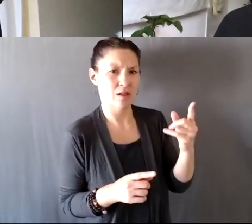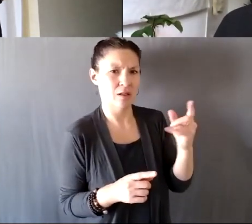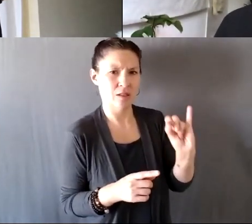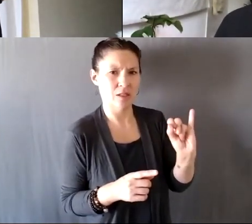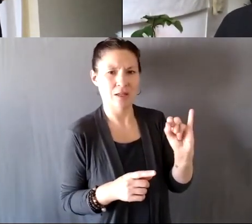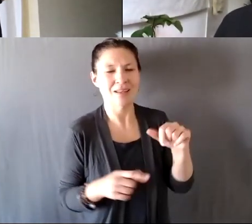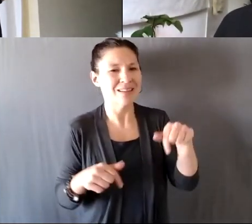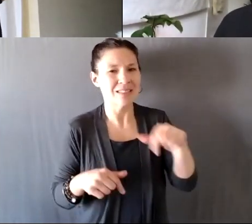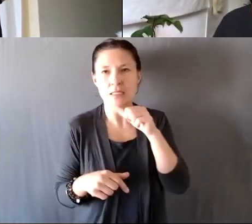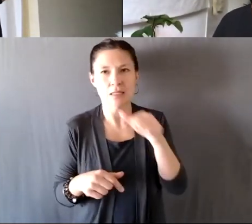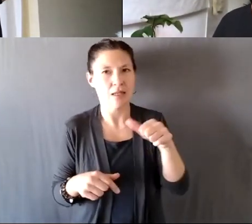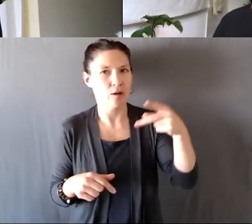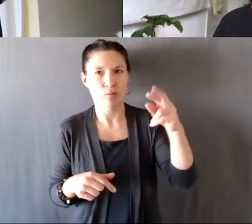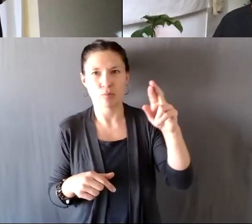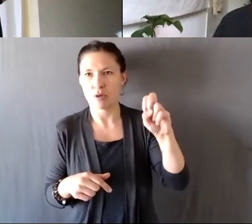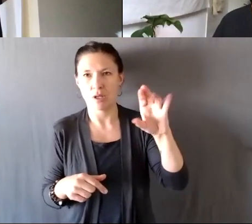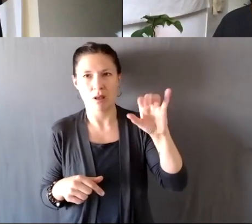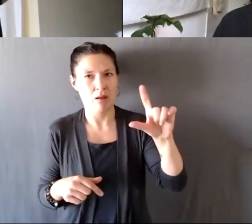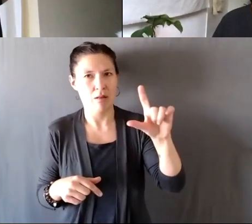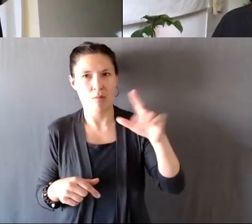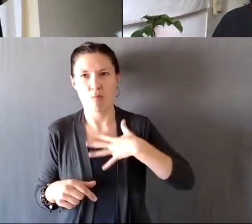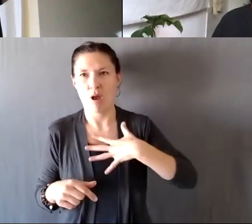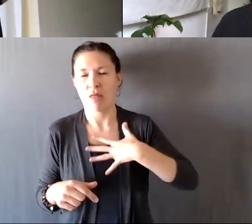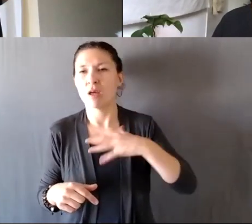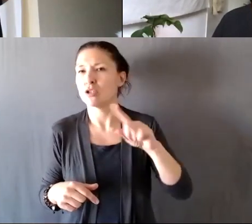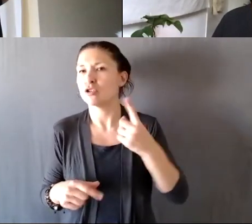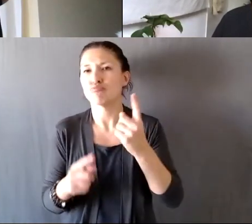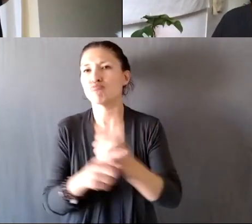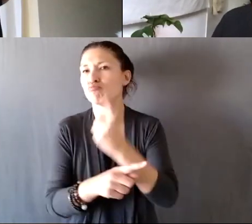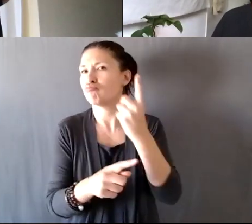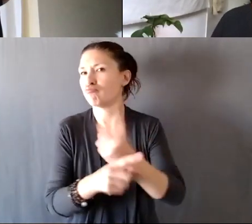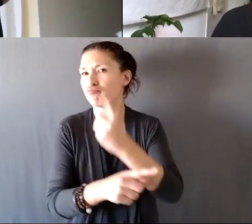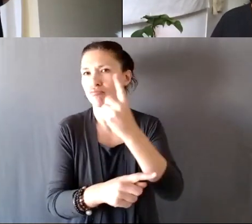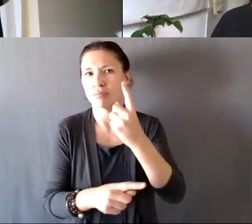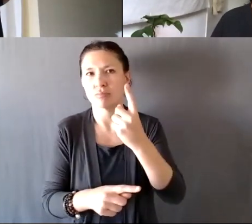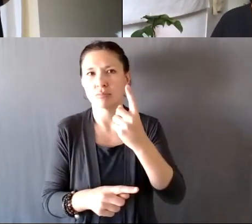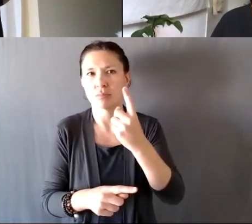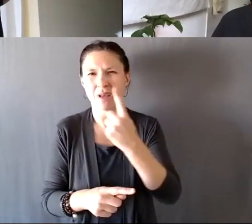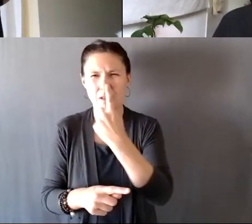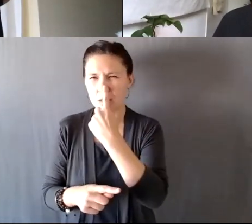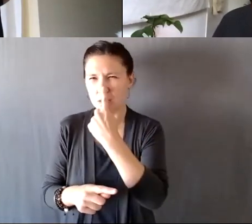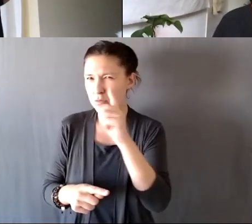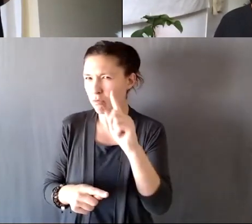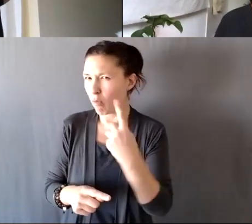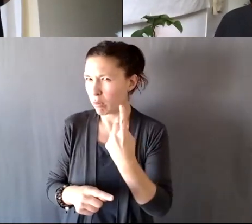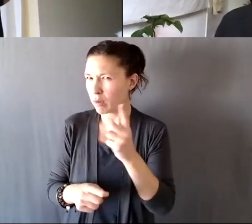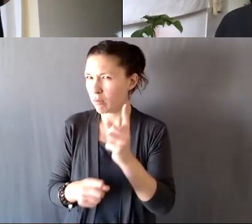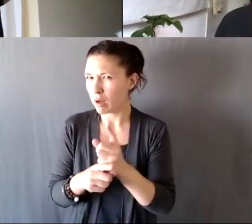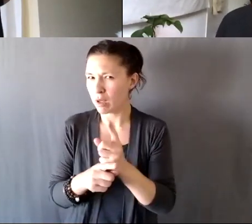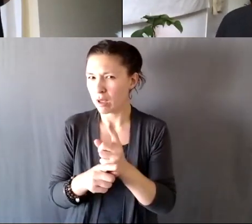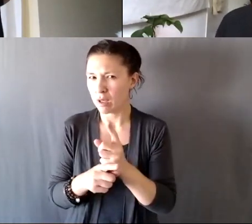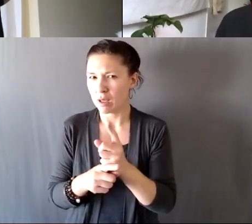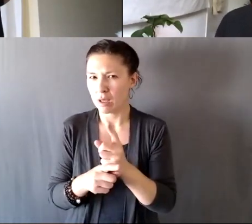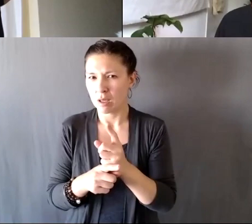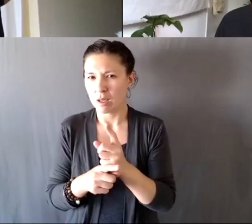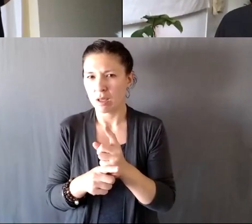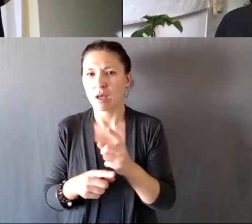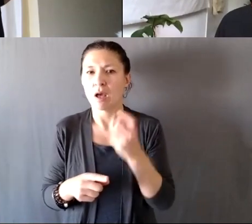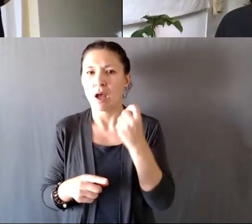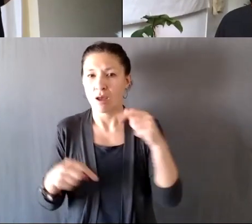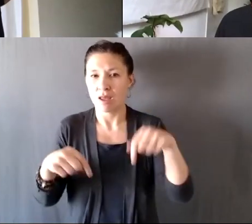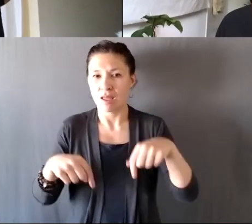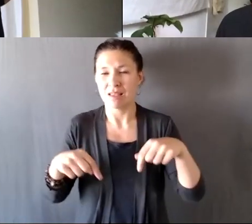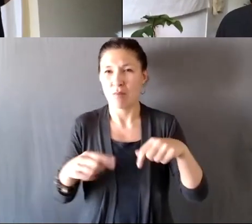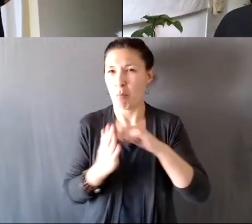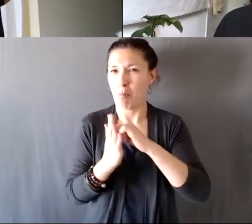prenatal breath for this one. Right. It's just normal, but through the nose still. This one deals with the very basic principle of